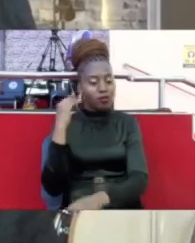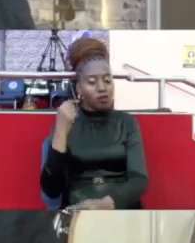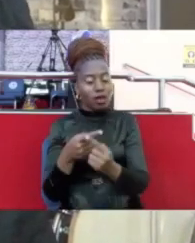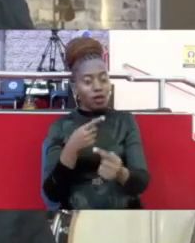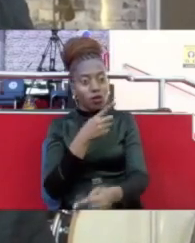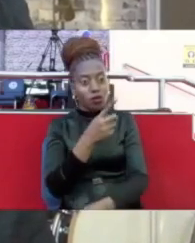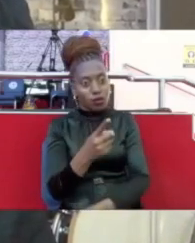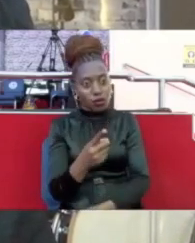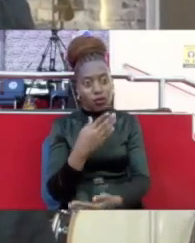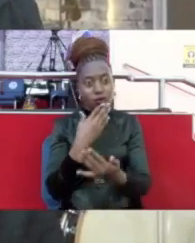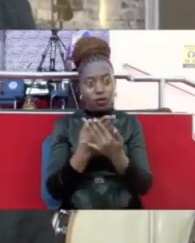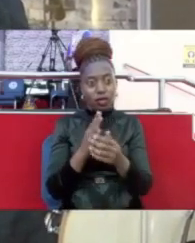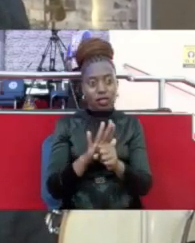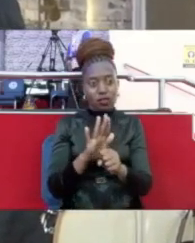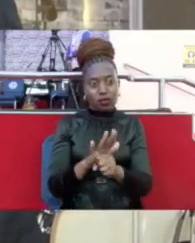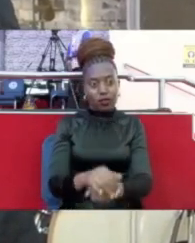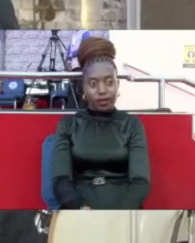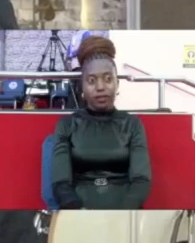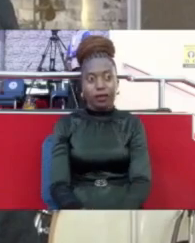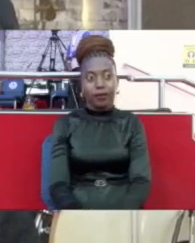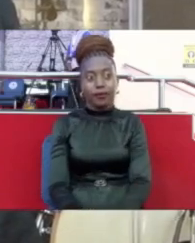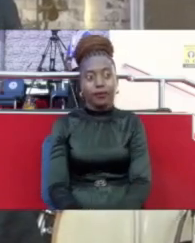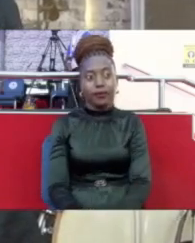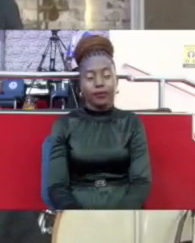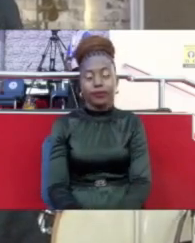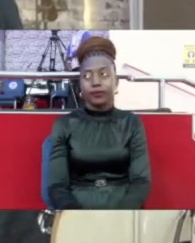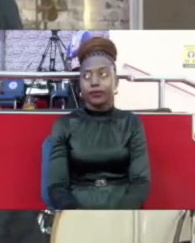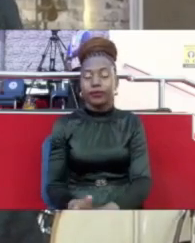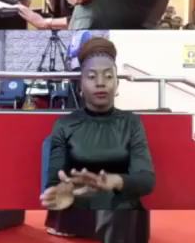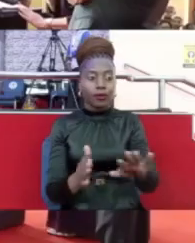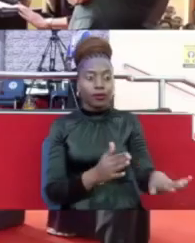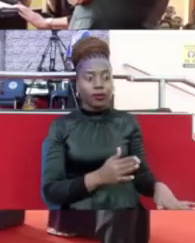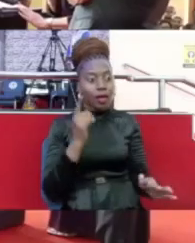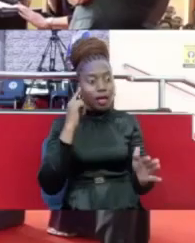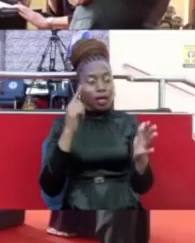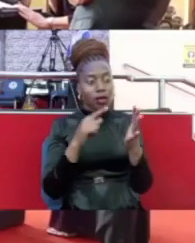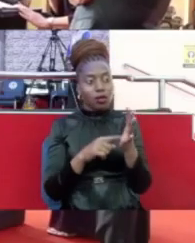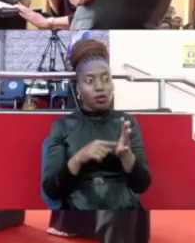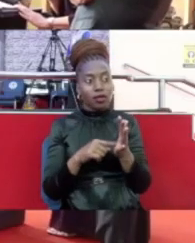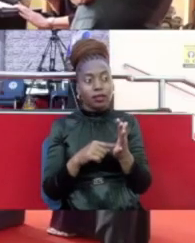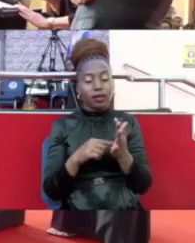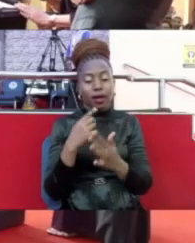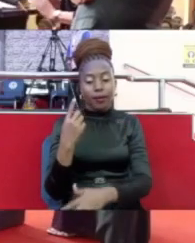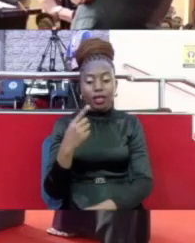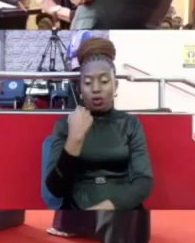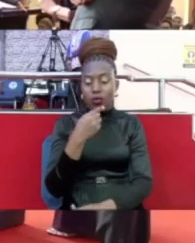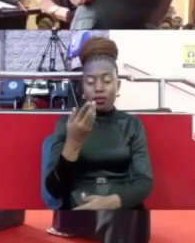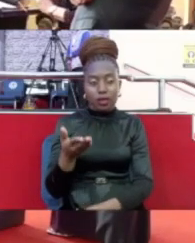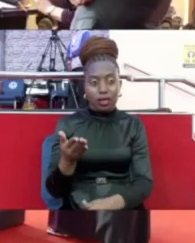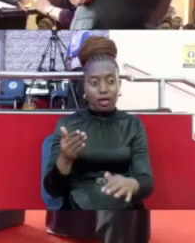sana. Thank you so much. I would also like to acknowledge someone who is in the audience with us today.